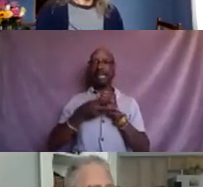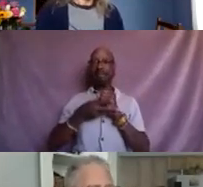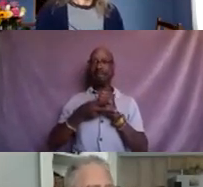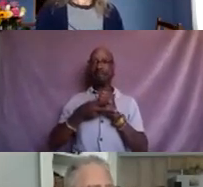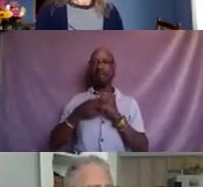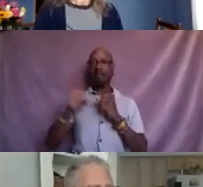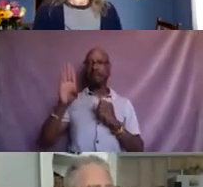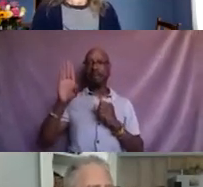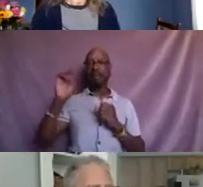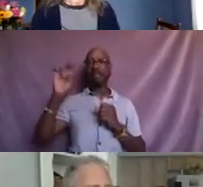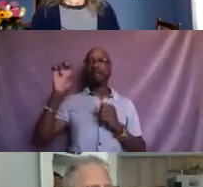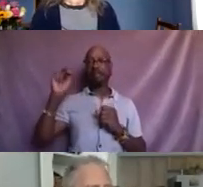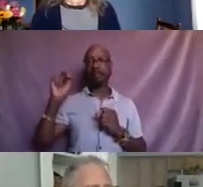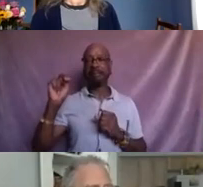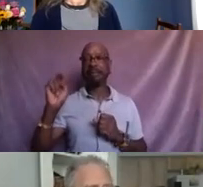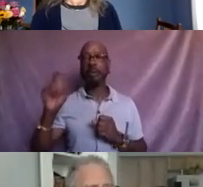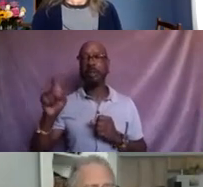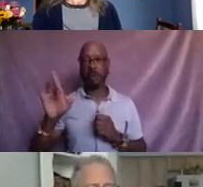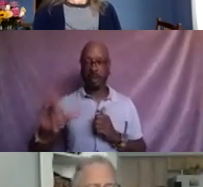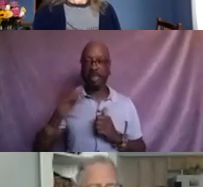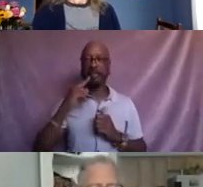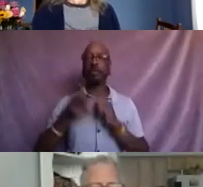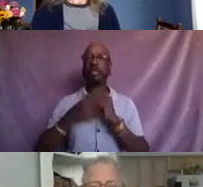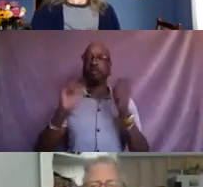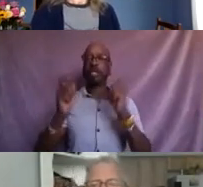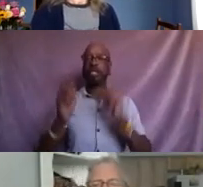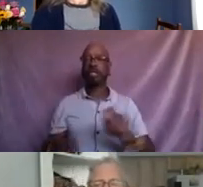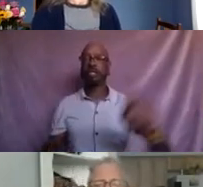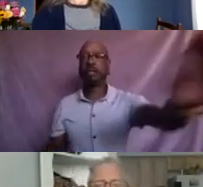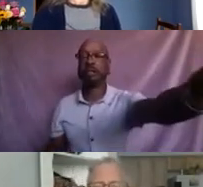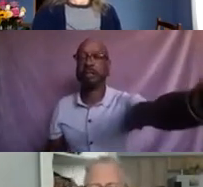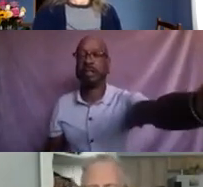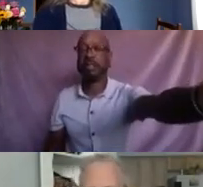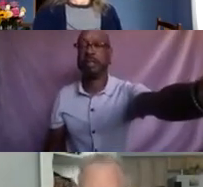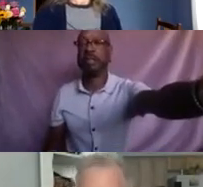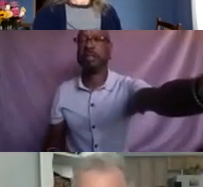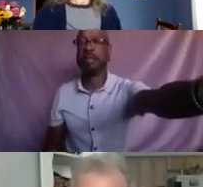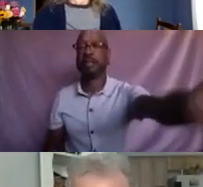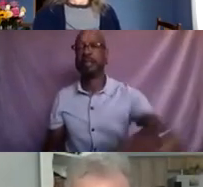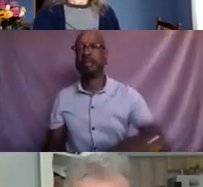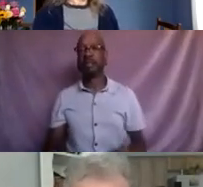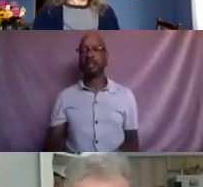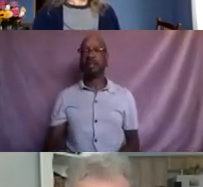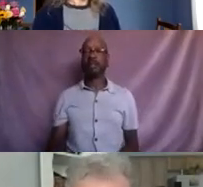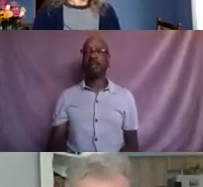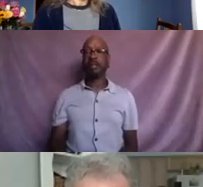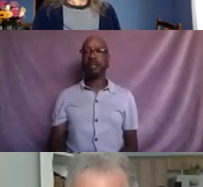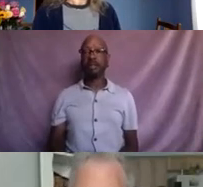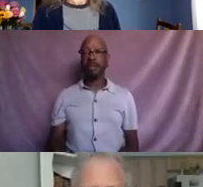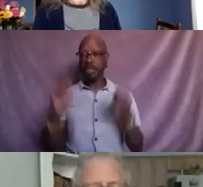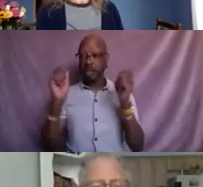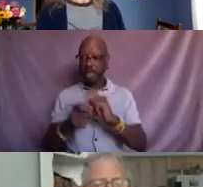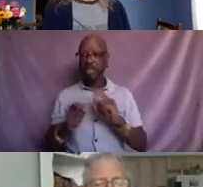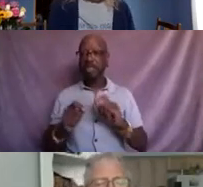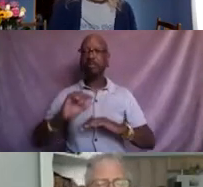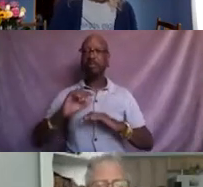button on yours to save those changes. But like I said, you can always come back and change them, adjust them, reset them, whatever you need